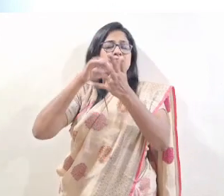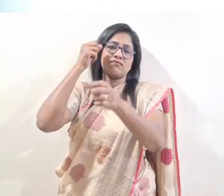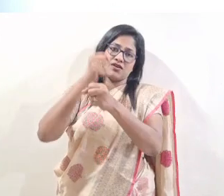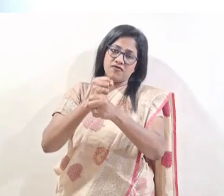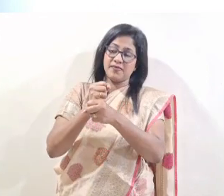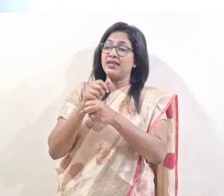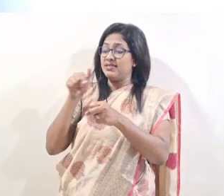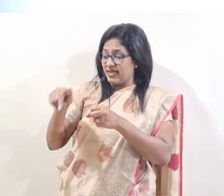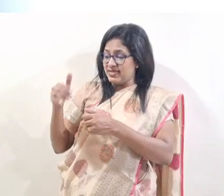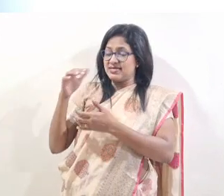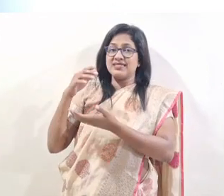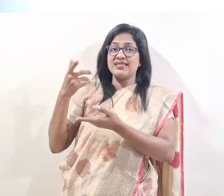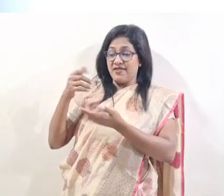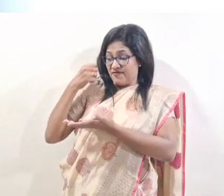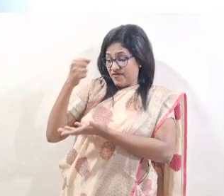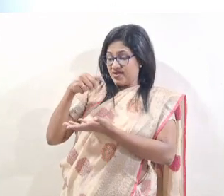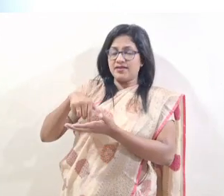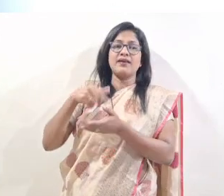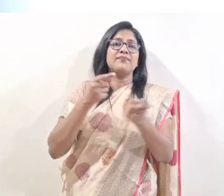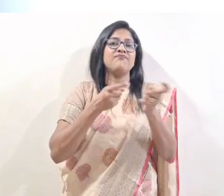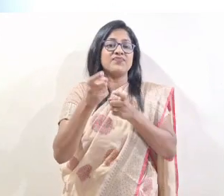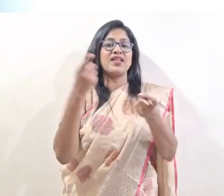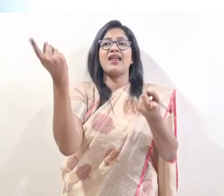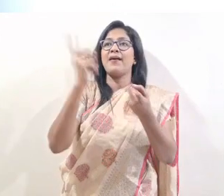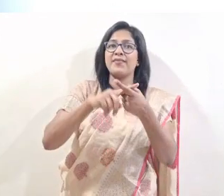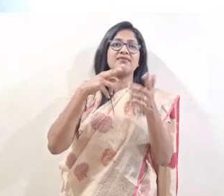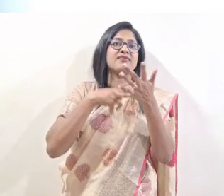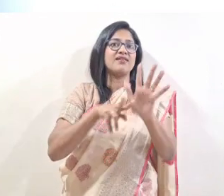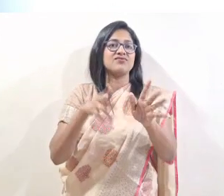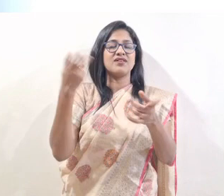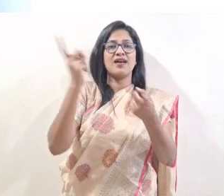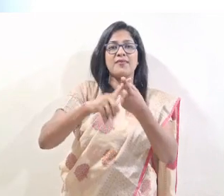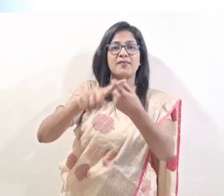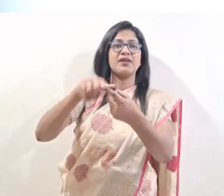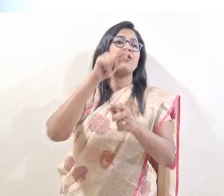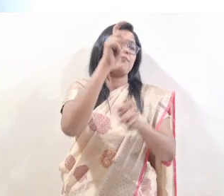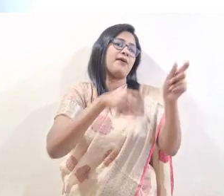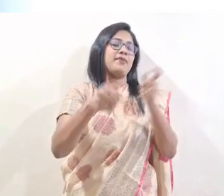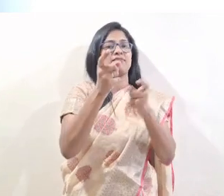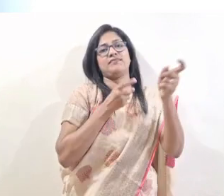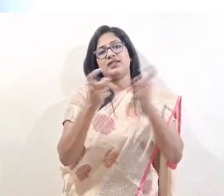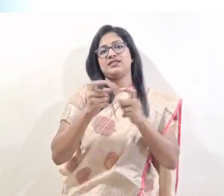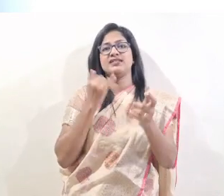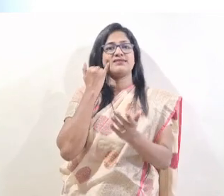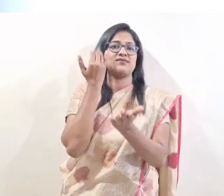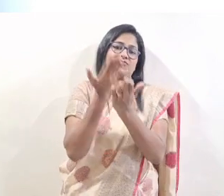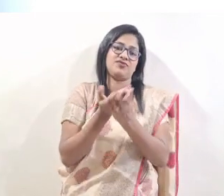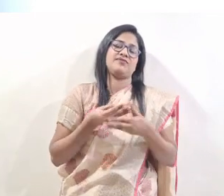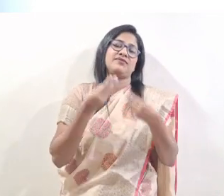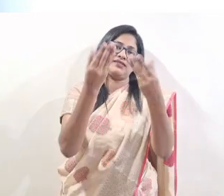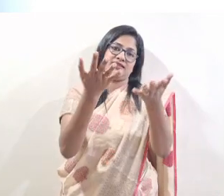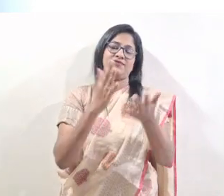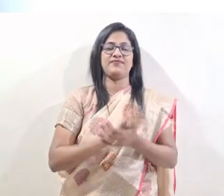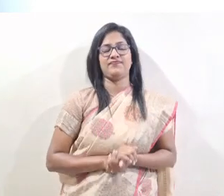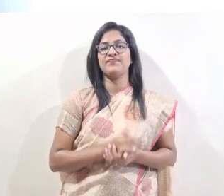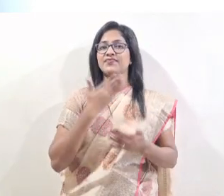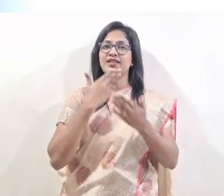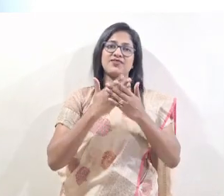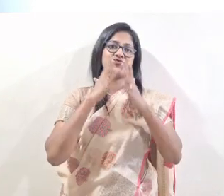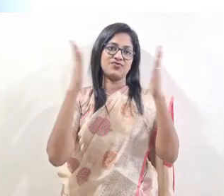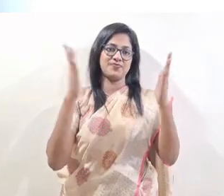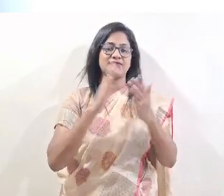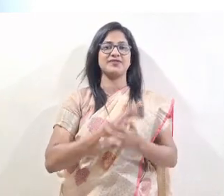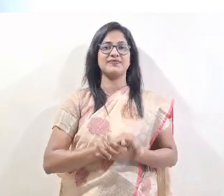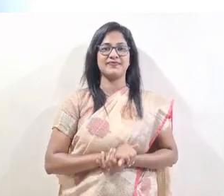utilized for all these kind of the to manage calamities for the public purpose. This is the only suggestion I got. Thank you very